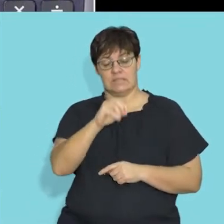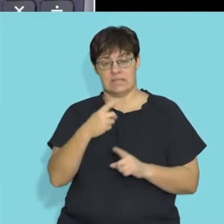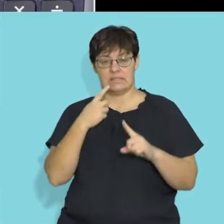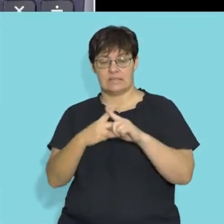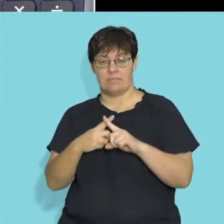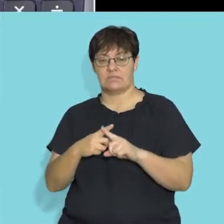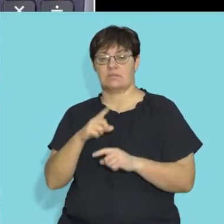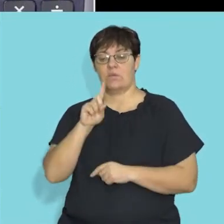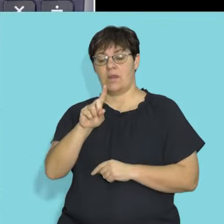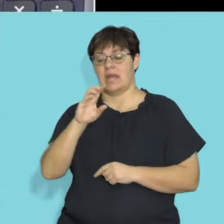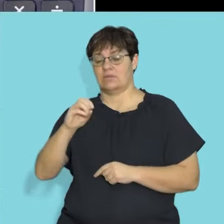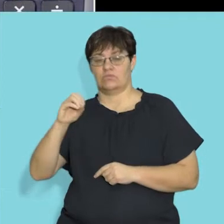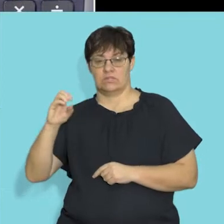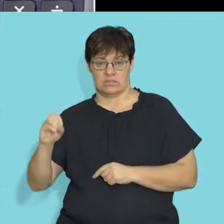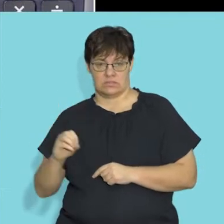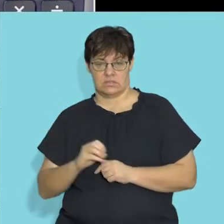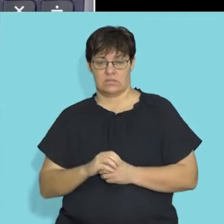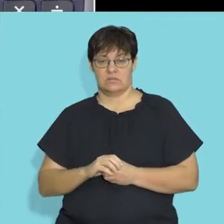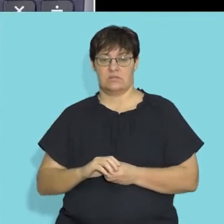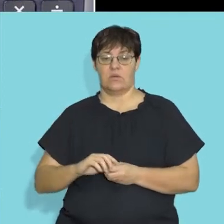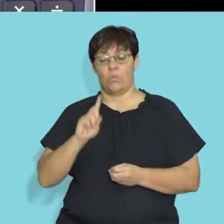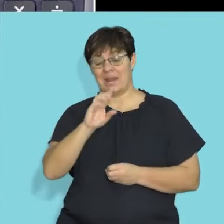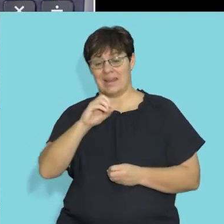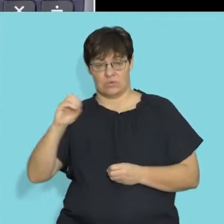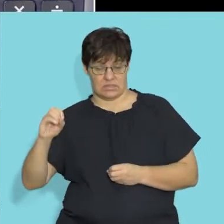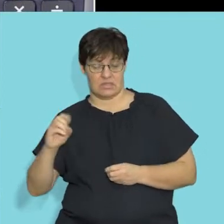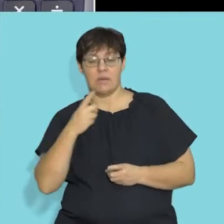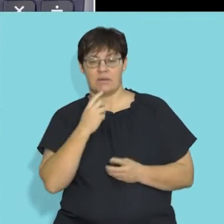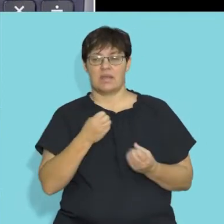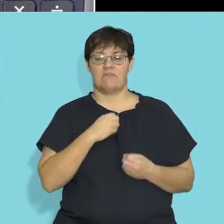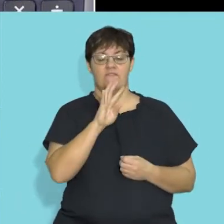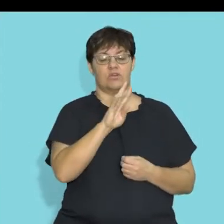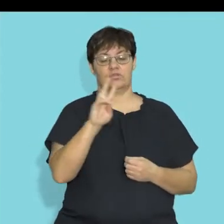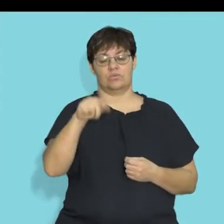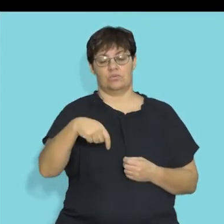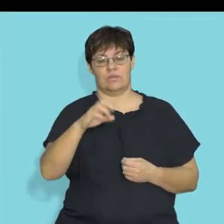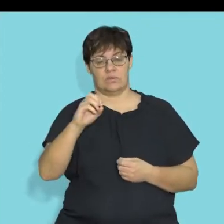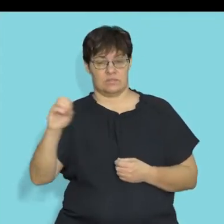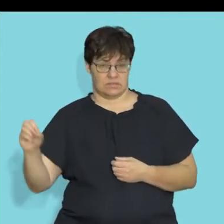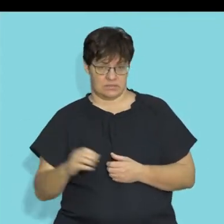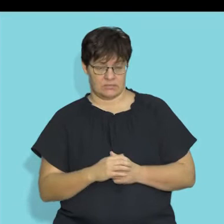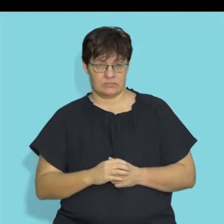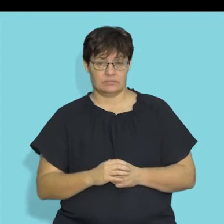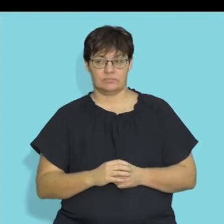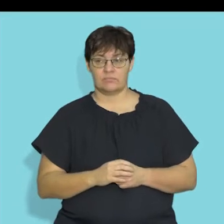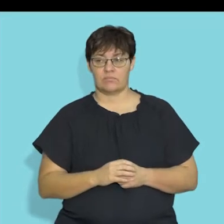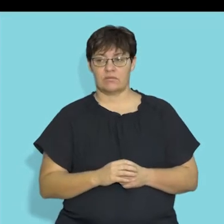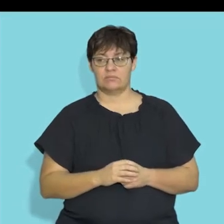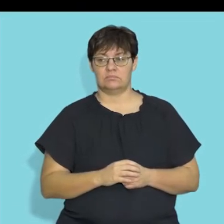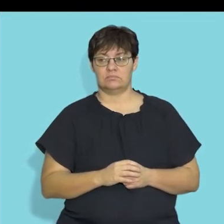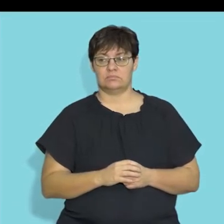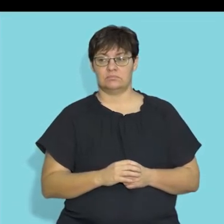you say 420 times 100 will give you 42,000. So clearly you can see